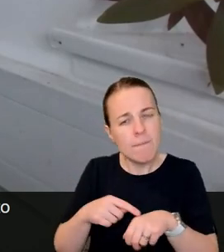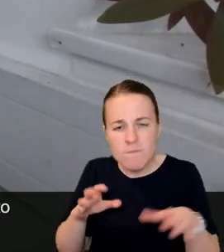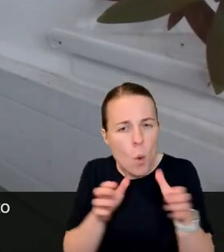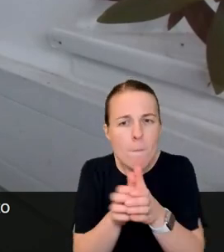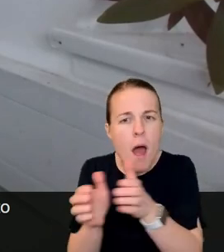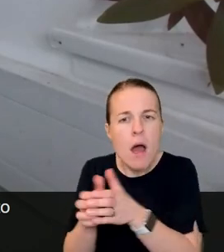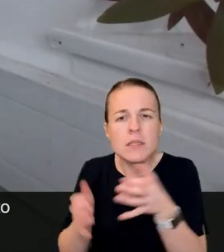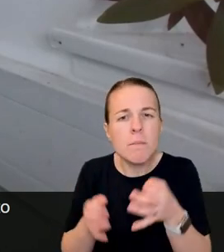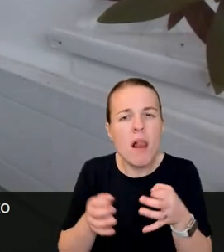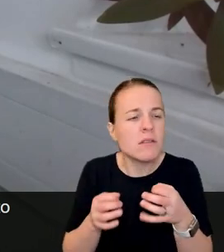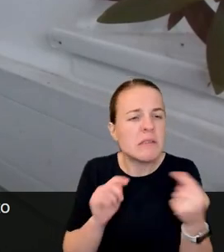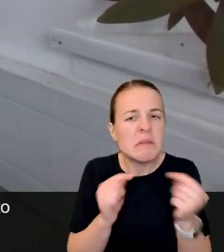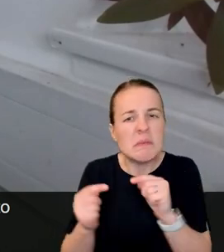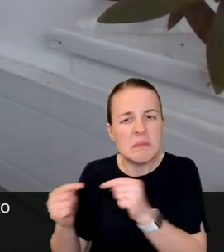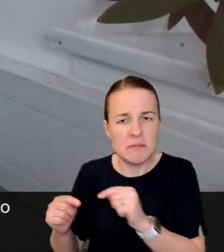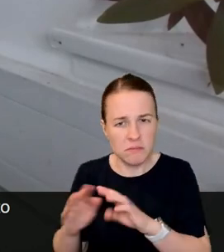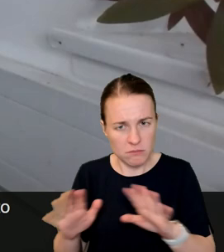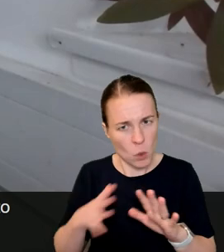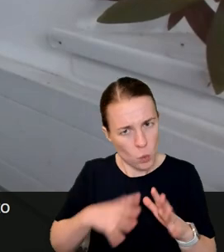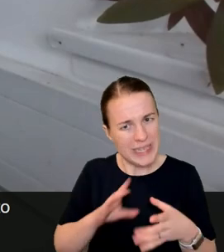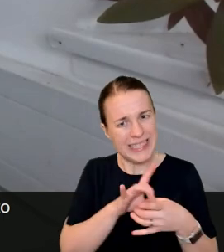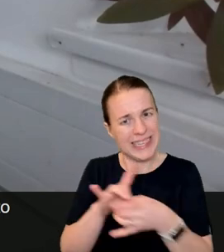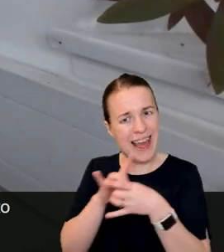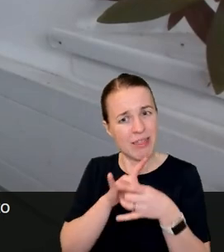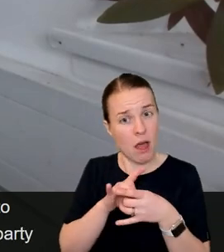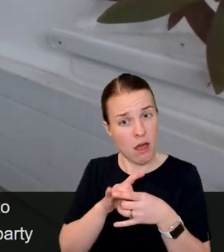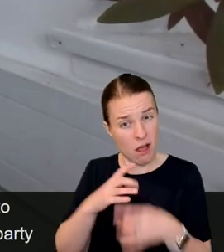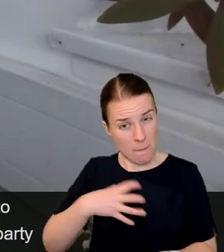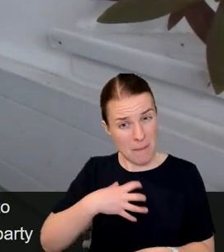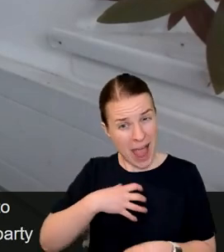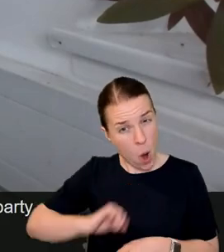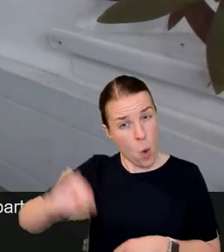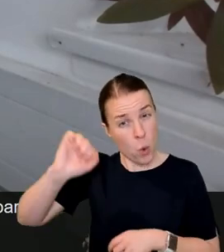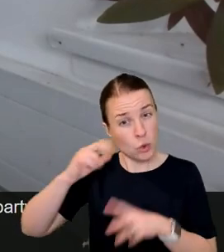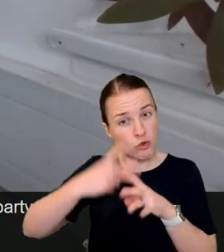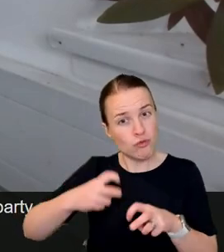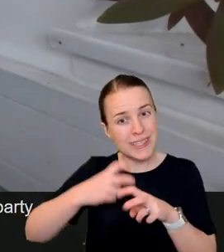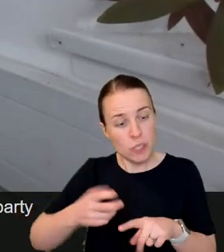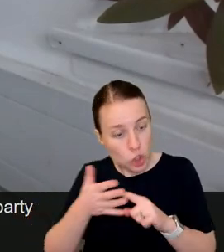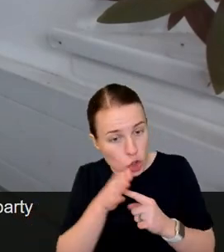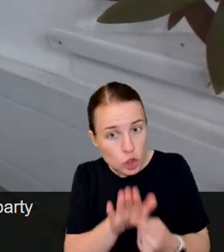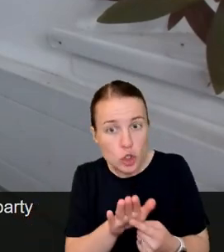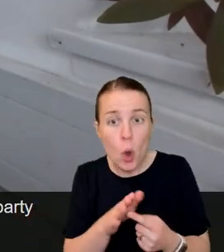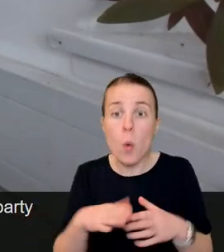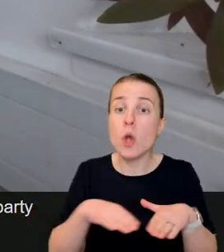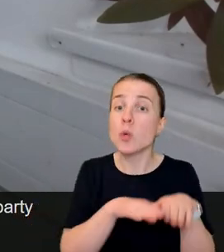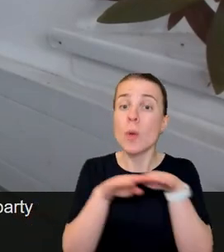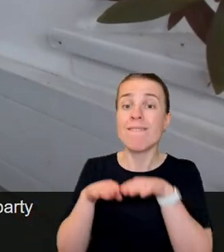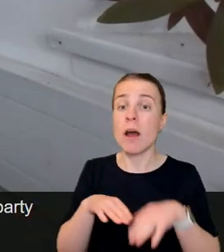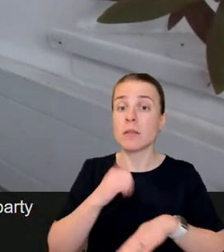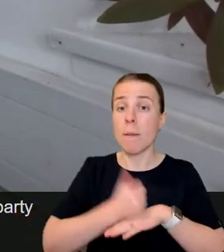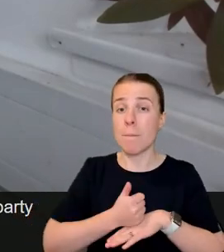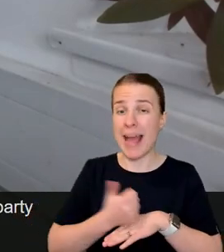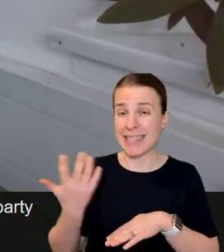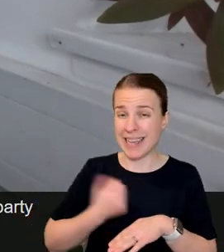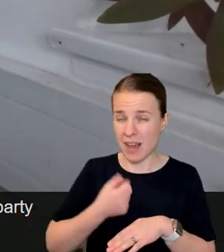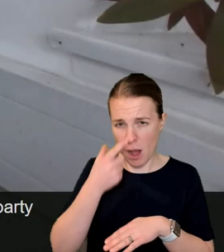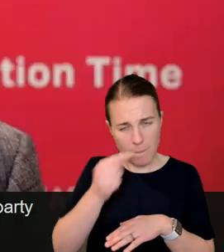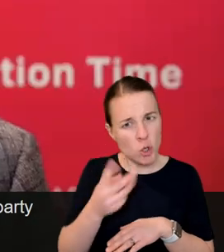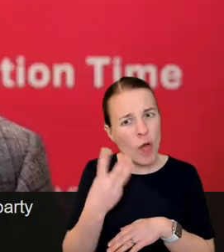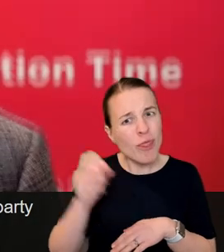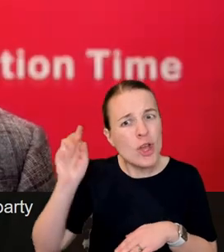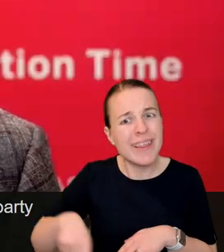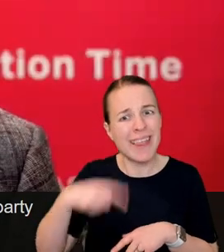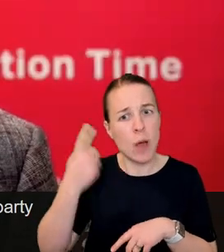own research shows a universal basic income could lift 130,000 Londoners out of poverty. So let's get on with it.